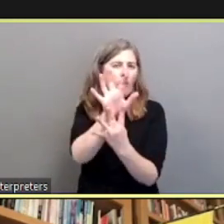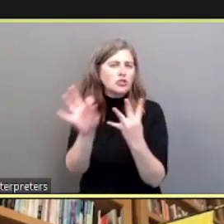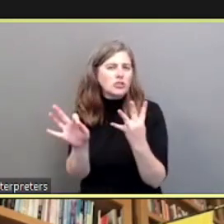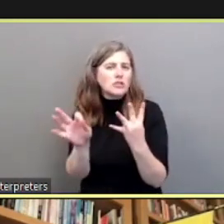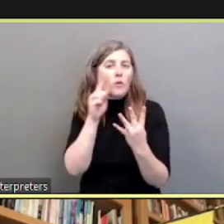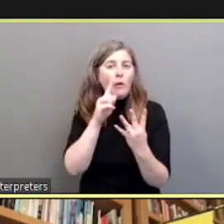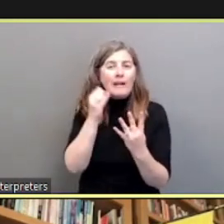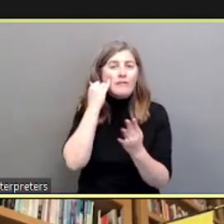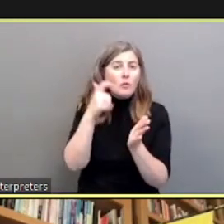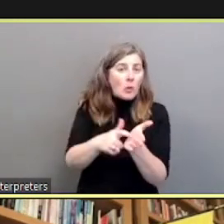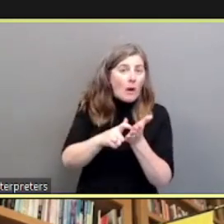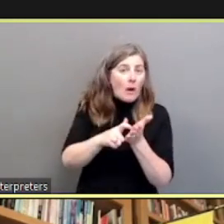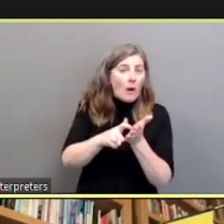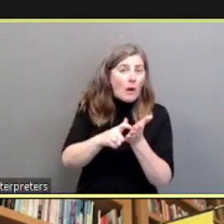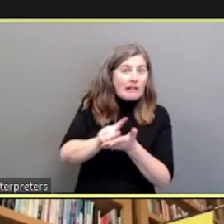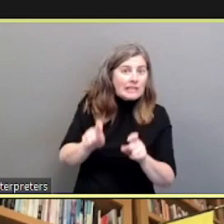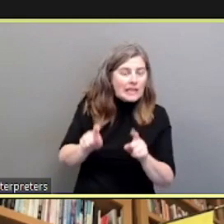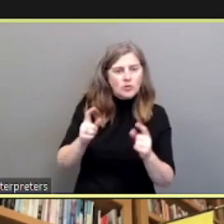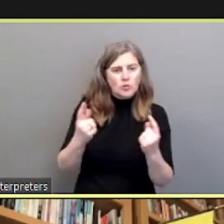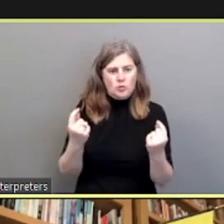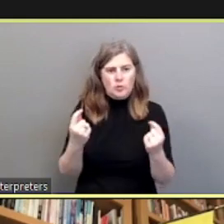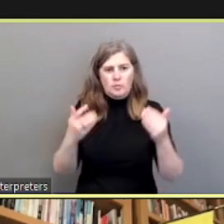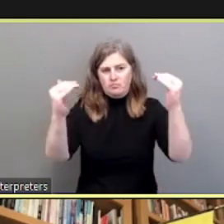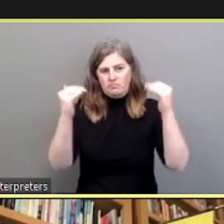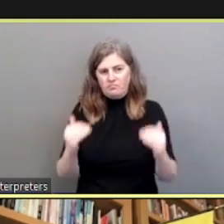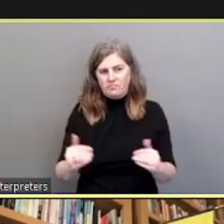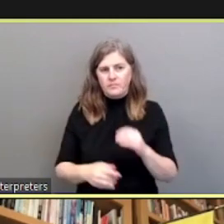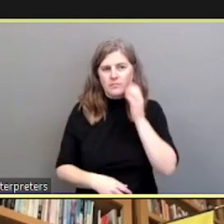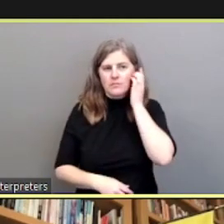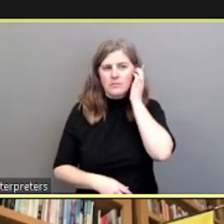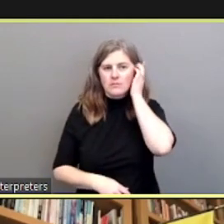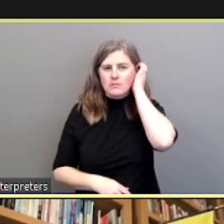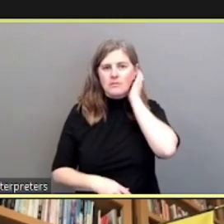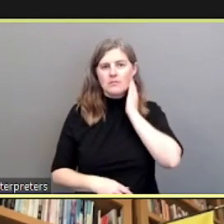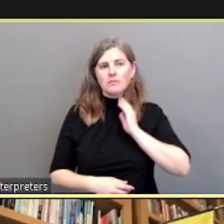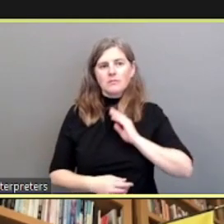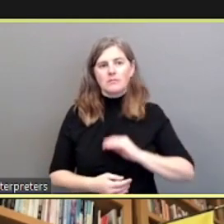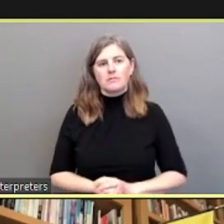who require testing. Next slide, please.